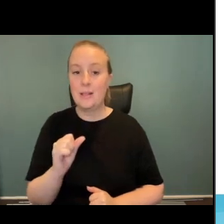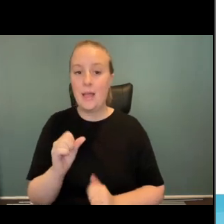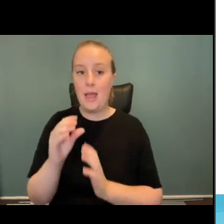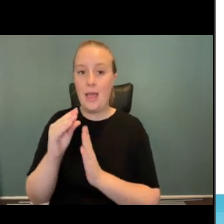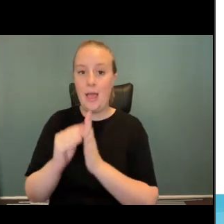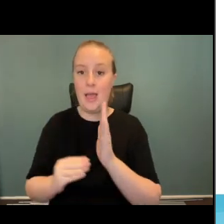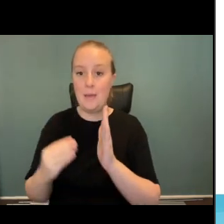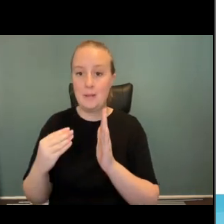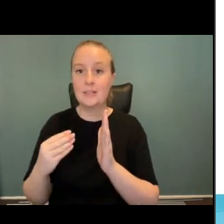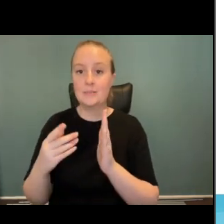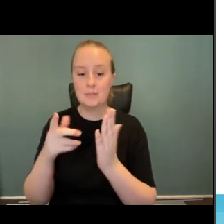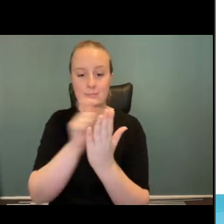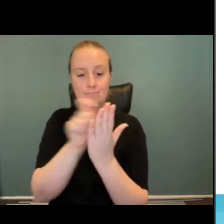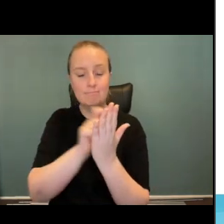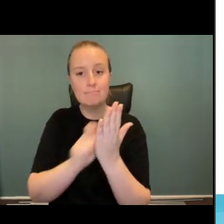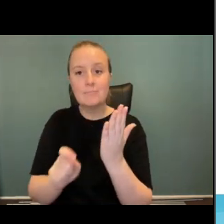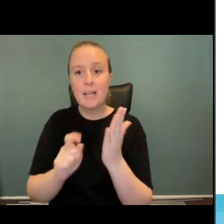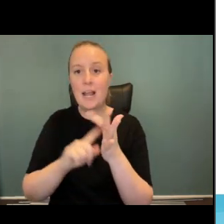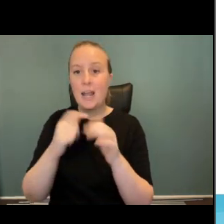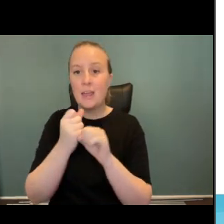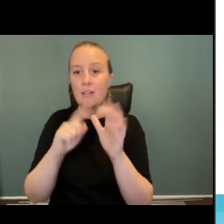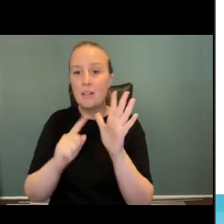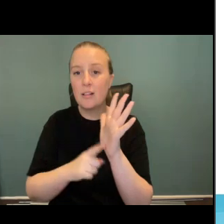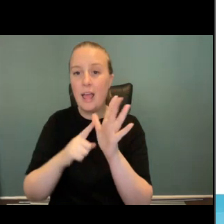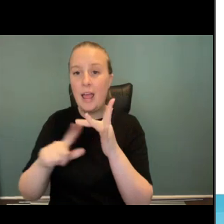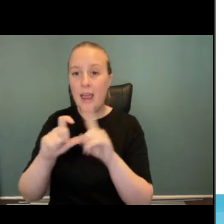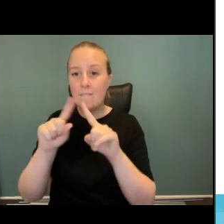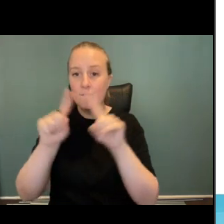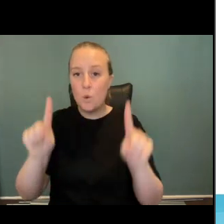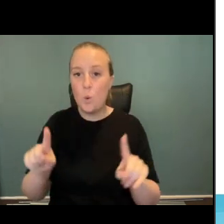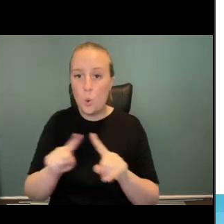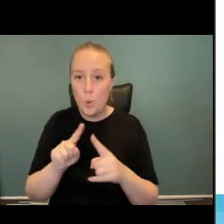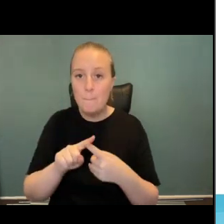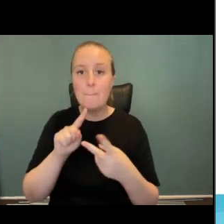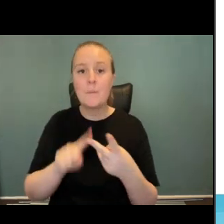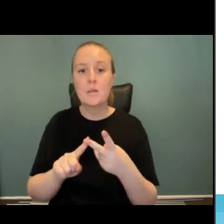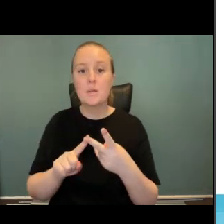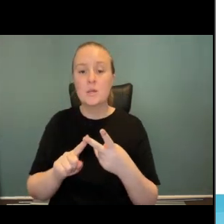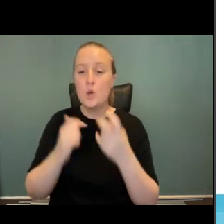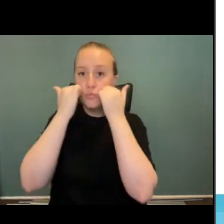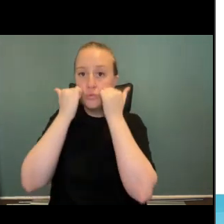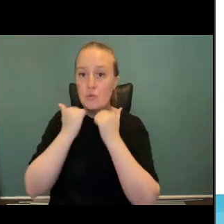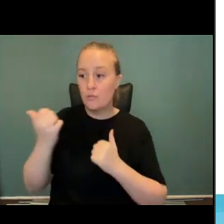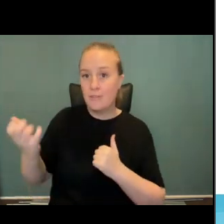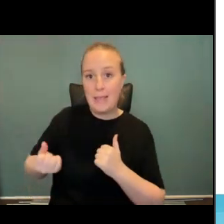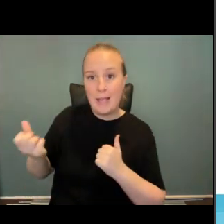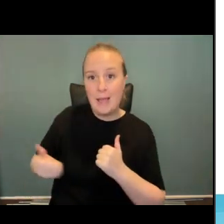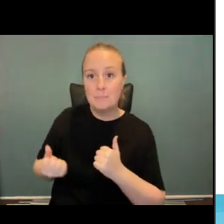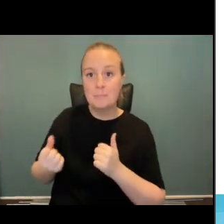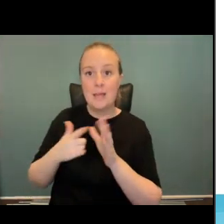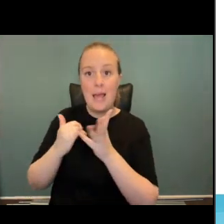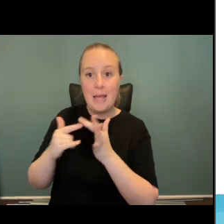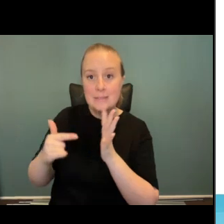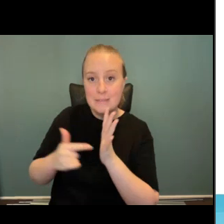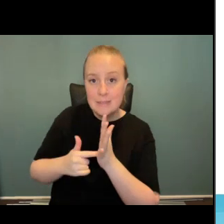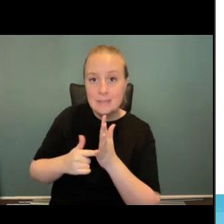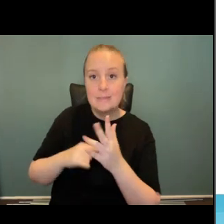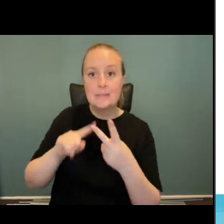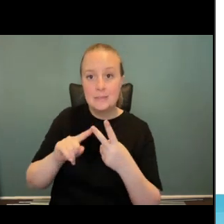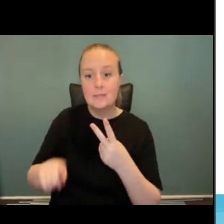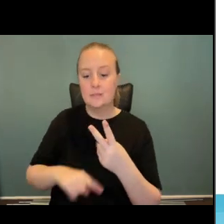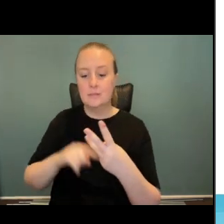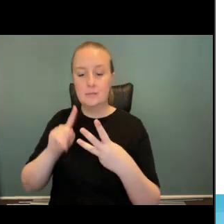form, proof of income and assets. So again, Centrelink, pay slips, bank account statements, and then copies of any